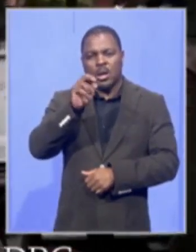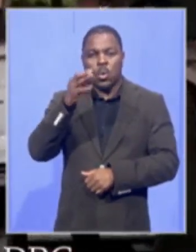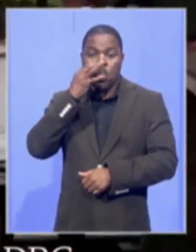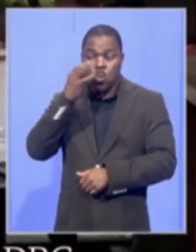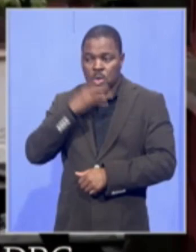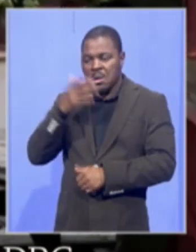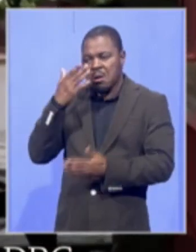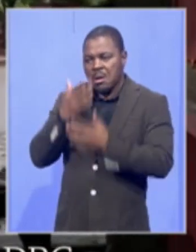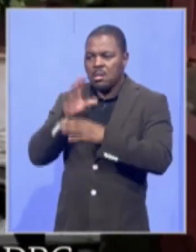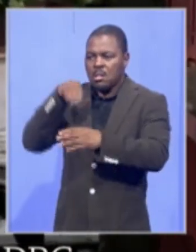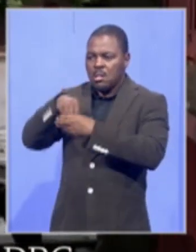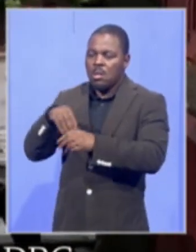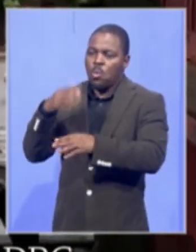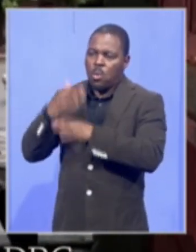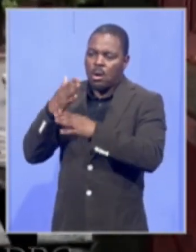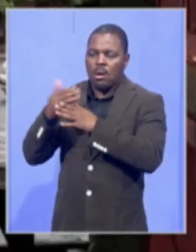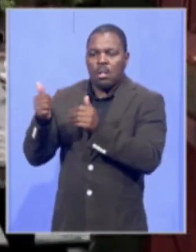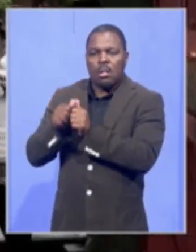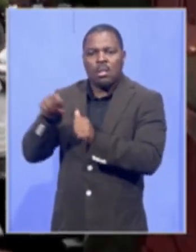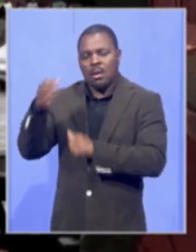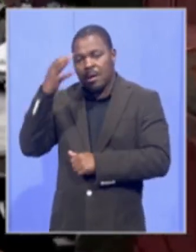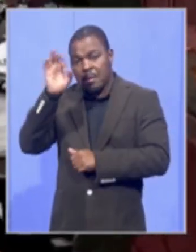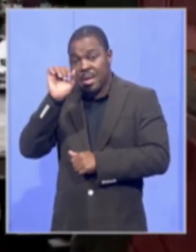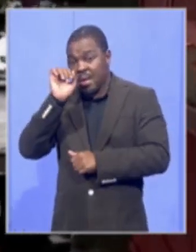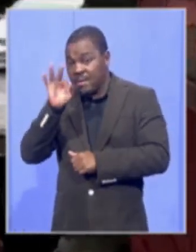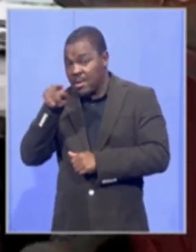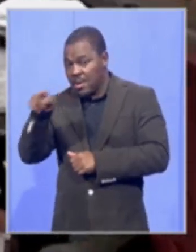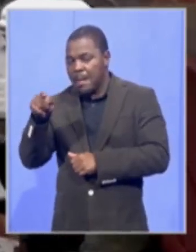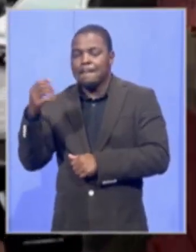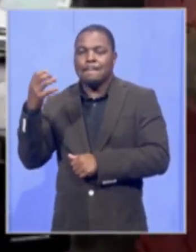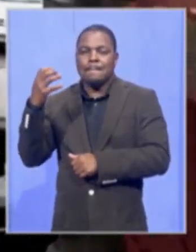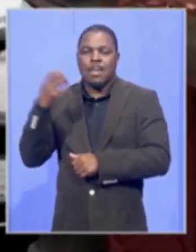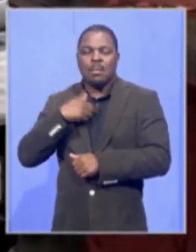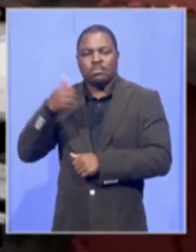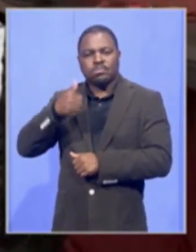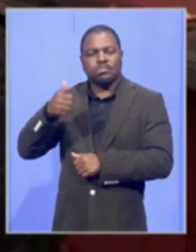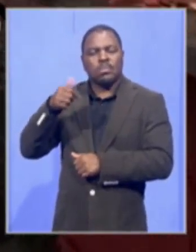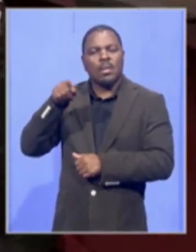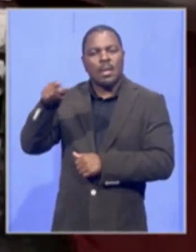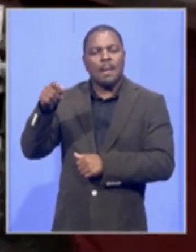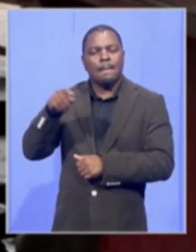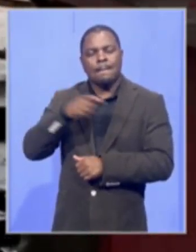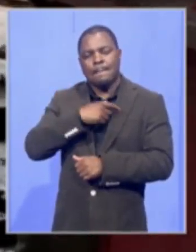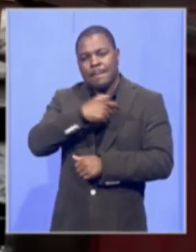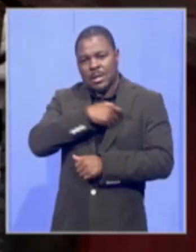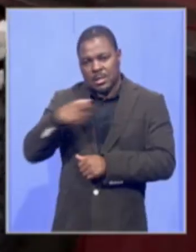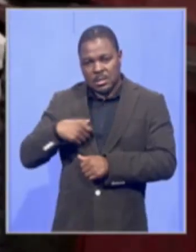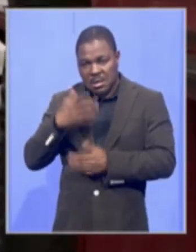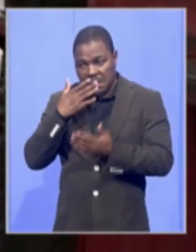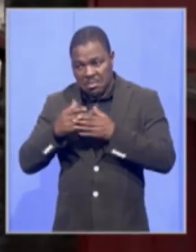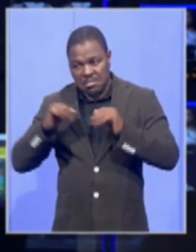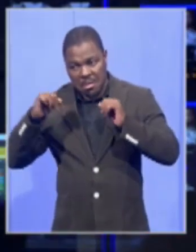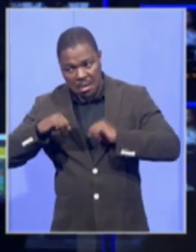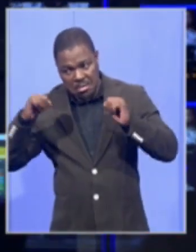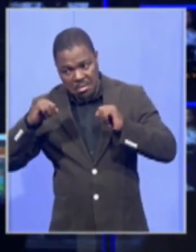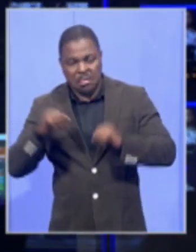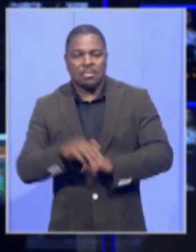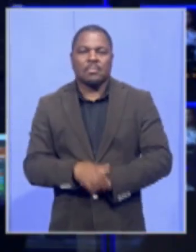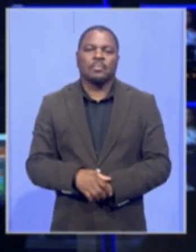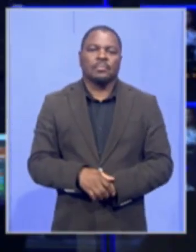haeba mopresidente Daniel Chapo a ka fihlella dipehelo tsa hae ka mora dikgetho tse neng di aparetswe ke dikgohlang.